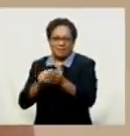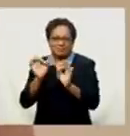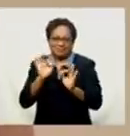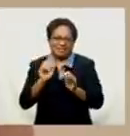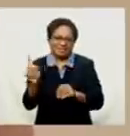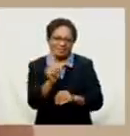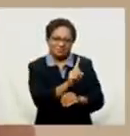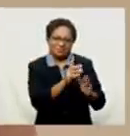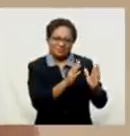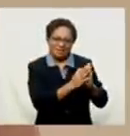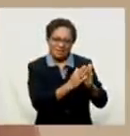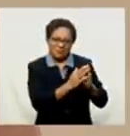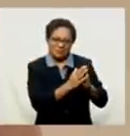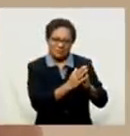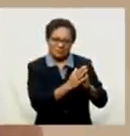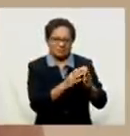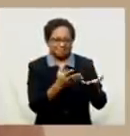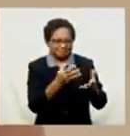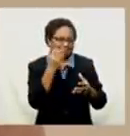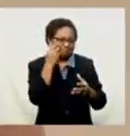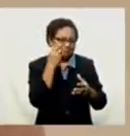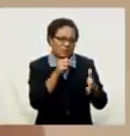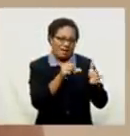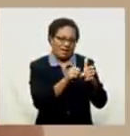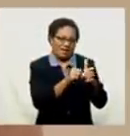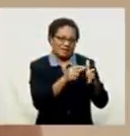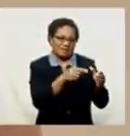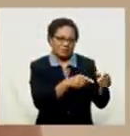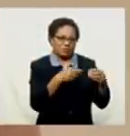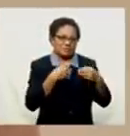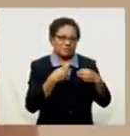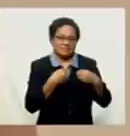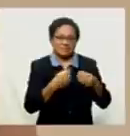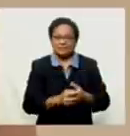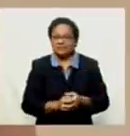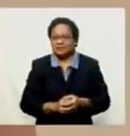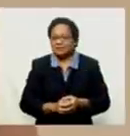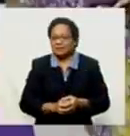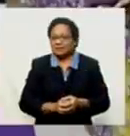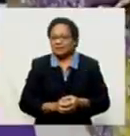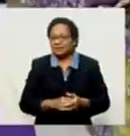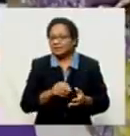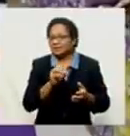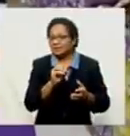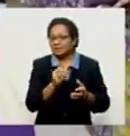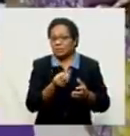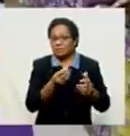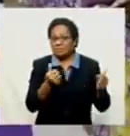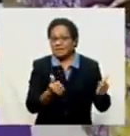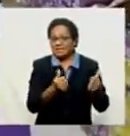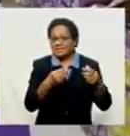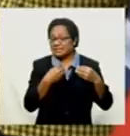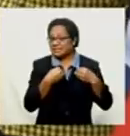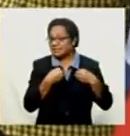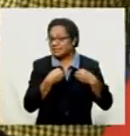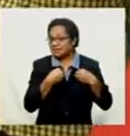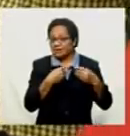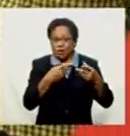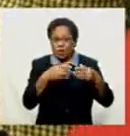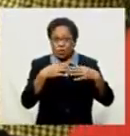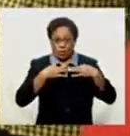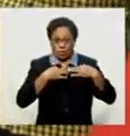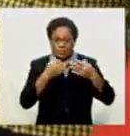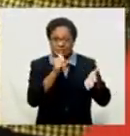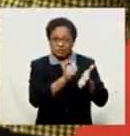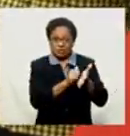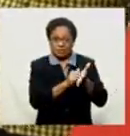and open the businesses, and they will not reduce their staffs and the hours at present. For clothing retailers, business has